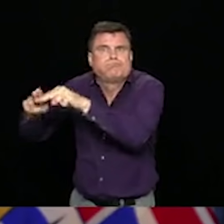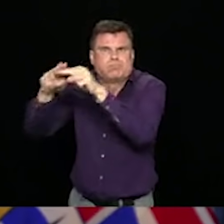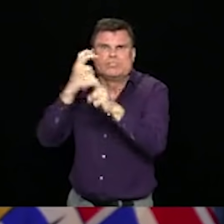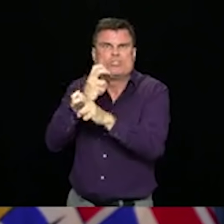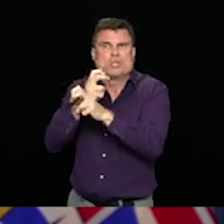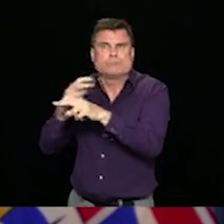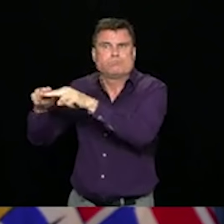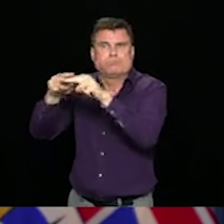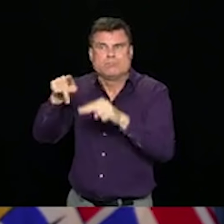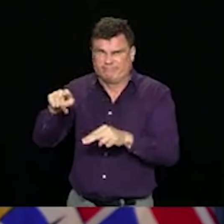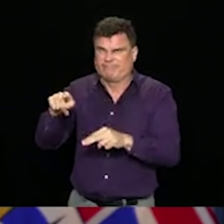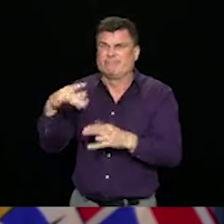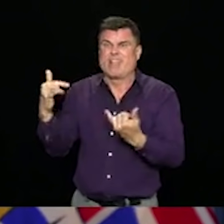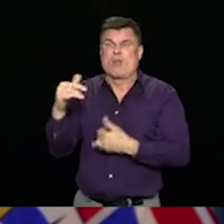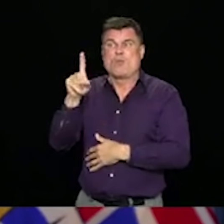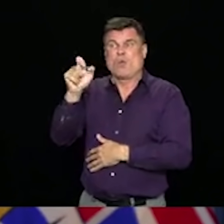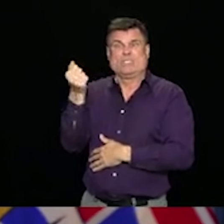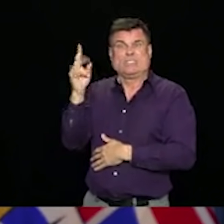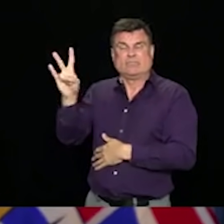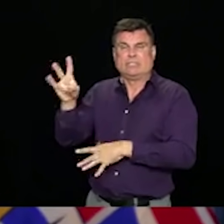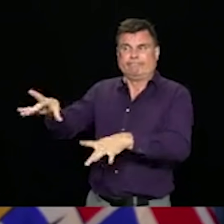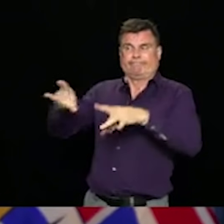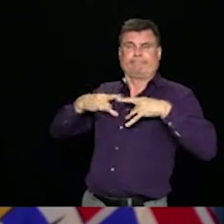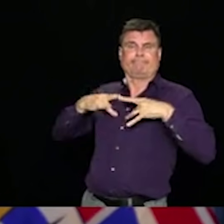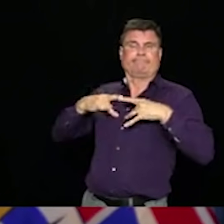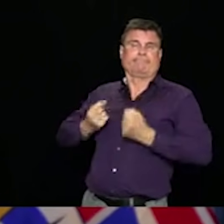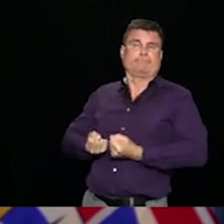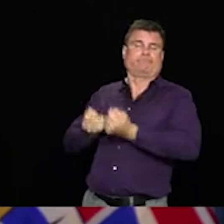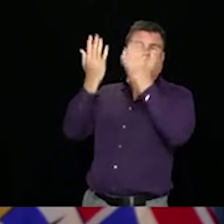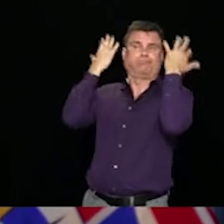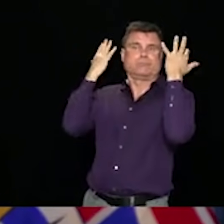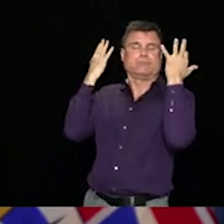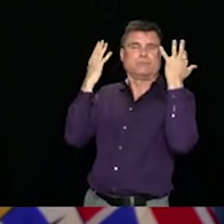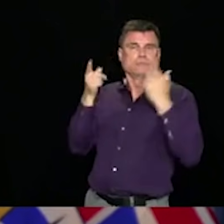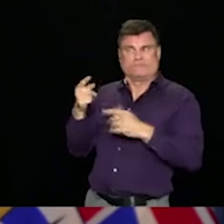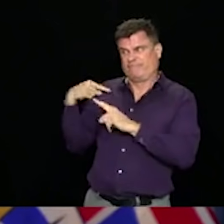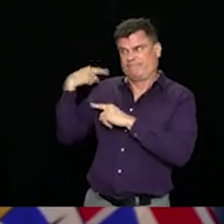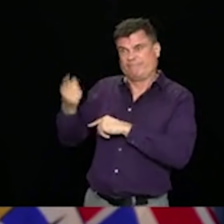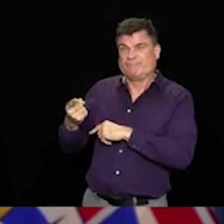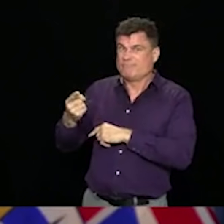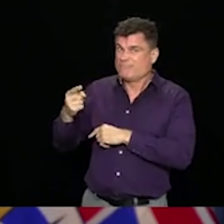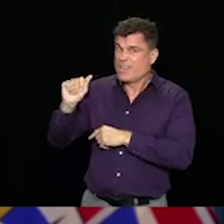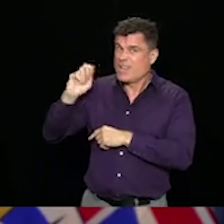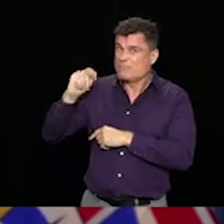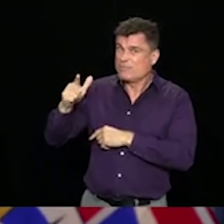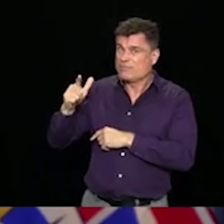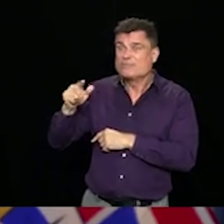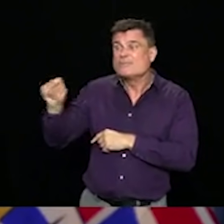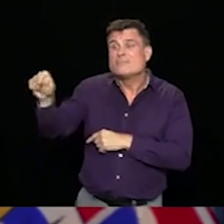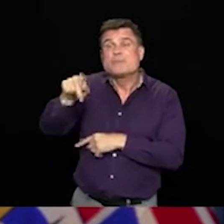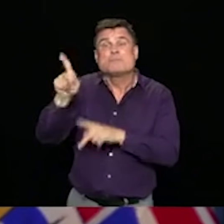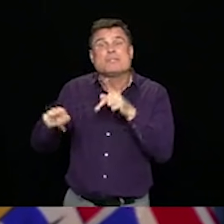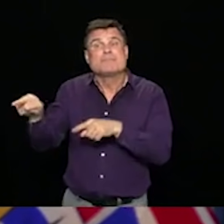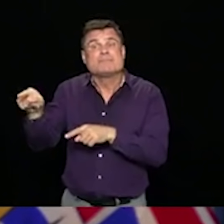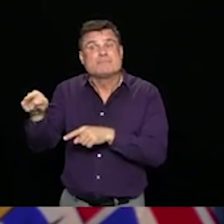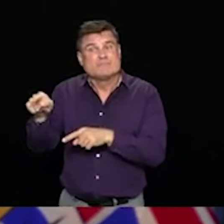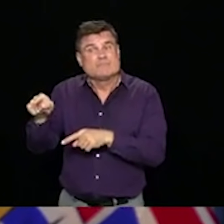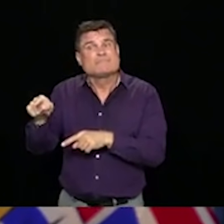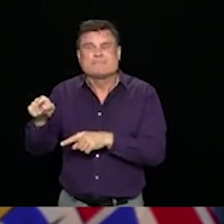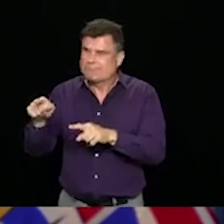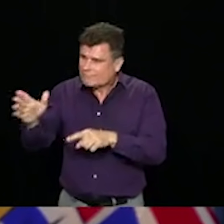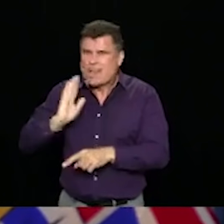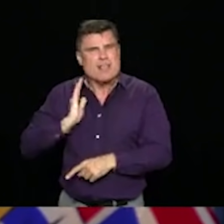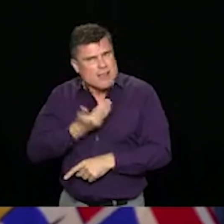people who died in April from an illicit drug overdose. These are our family. These are our community